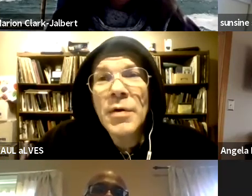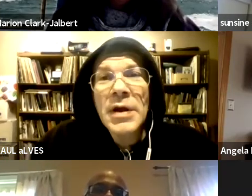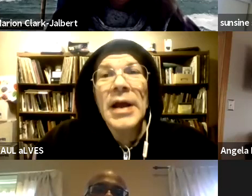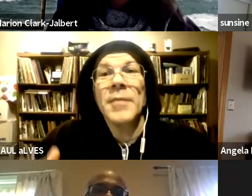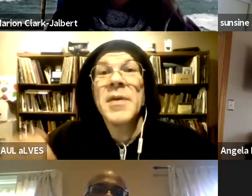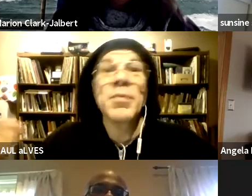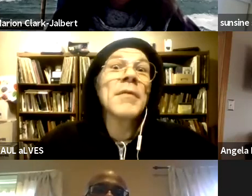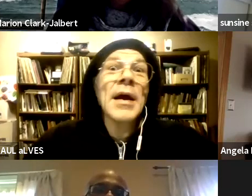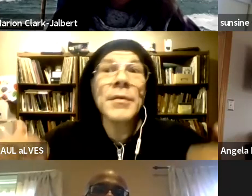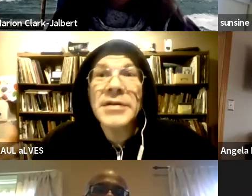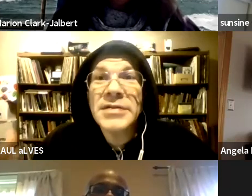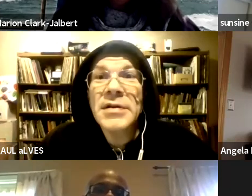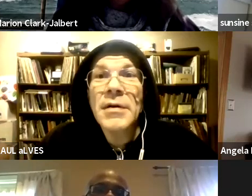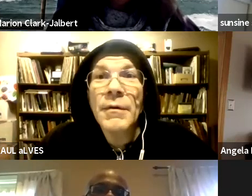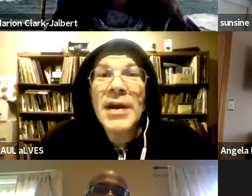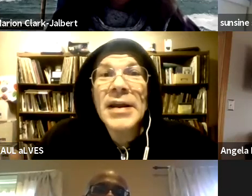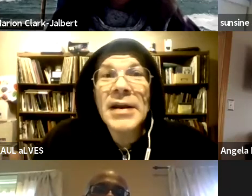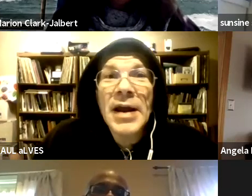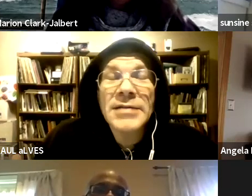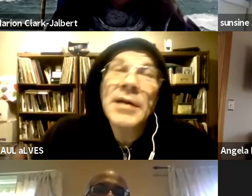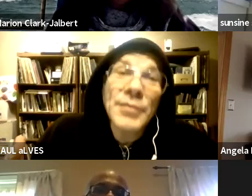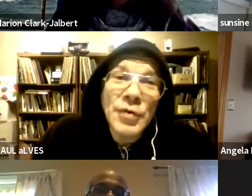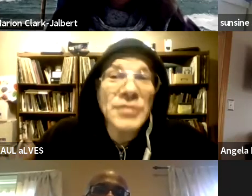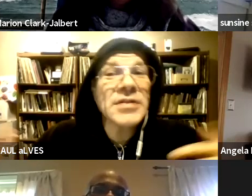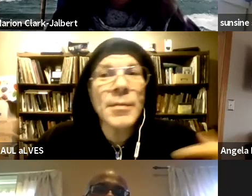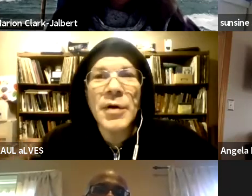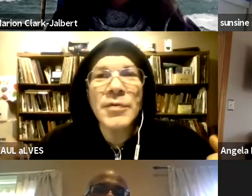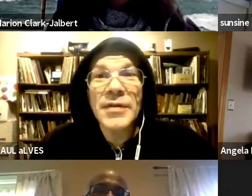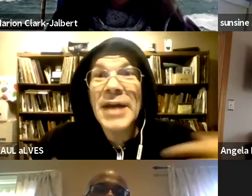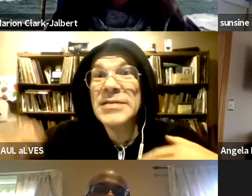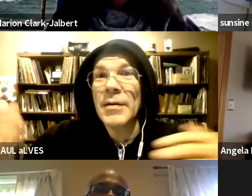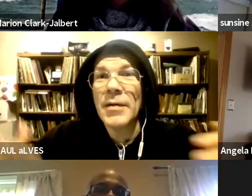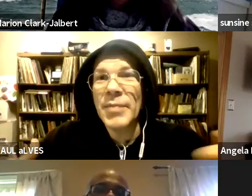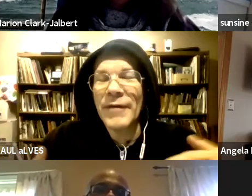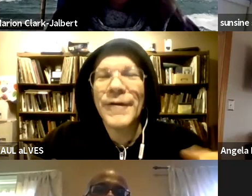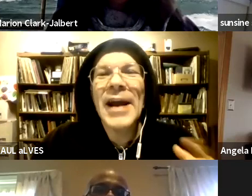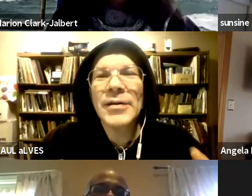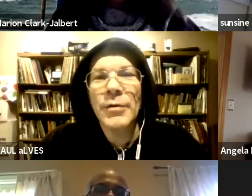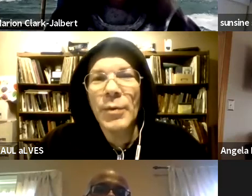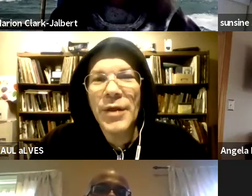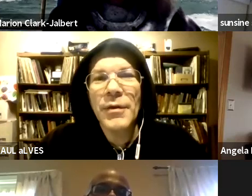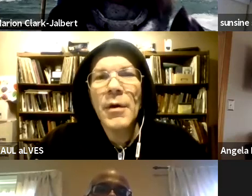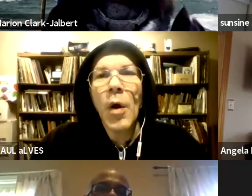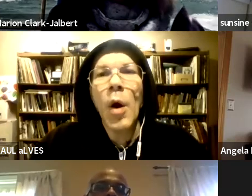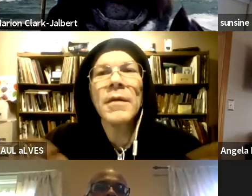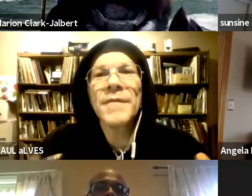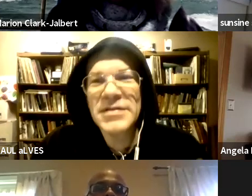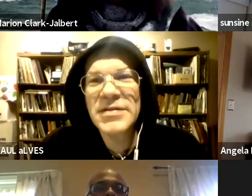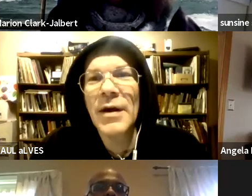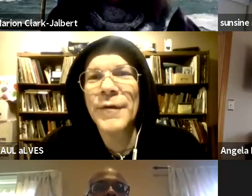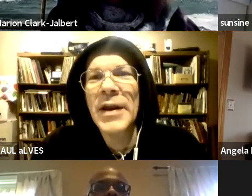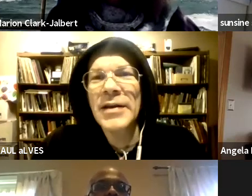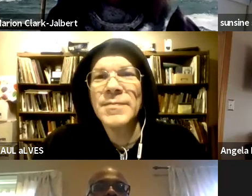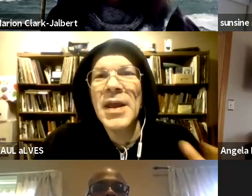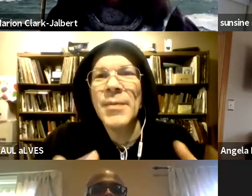don't, and the people around us recognize, some do, some don't. So that's a big factor with all of this